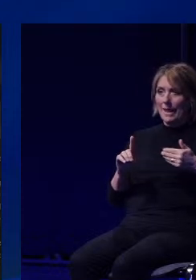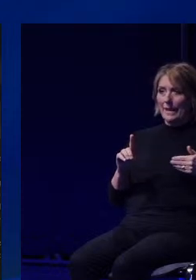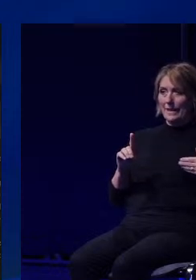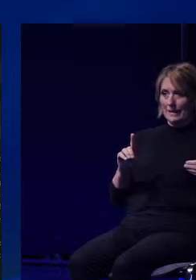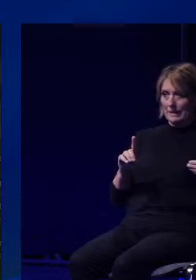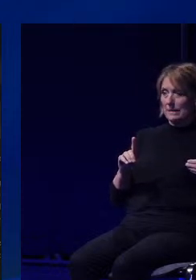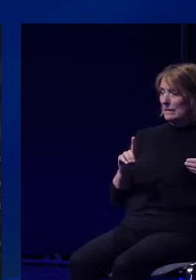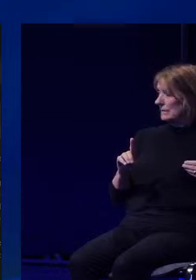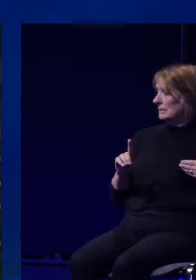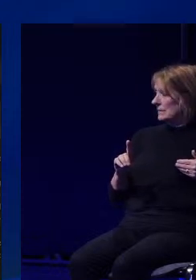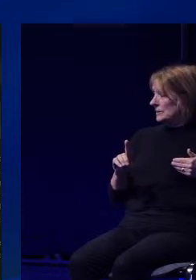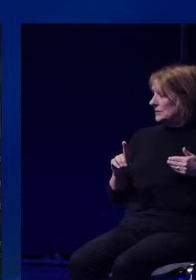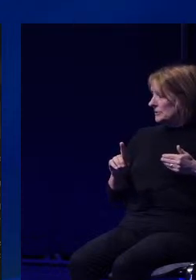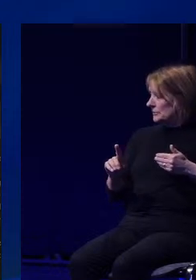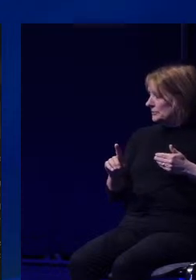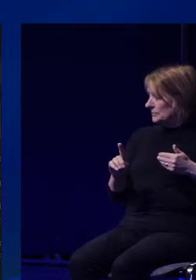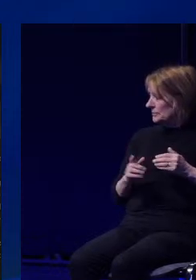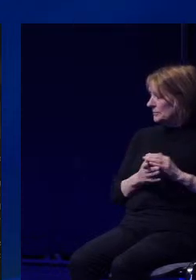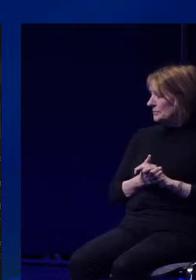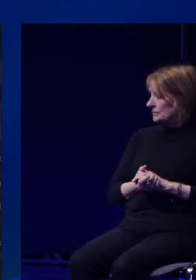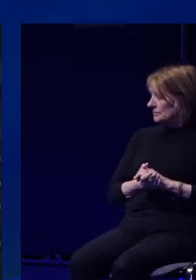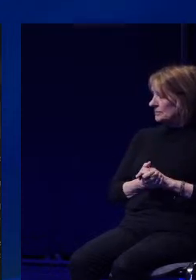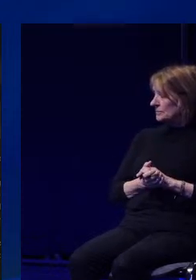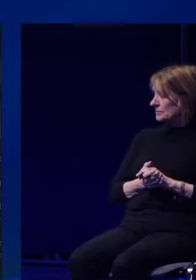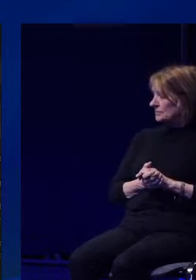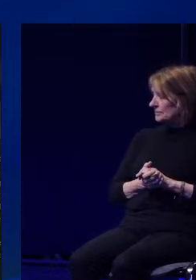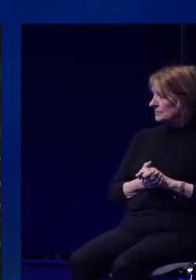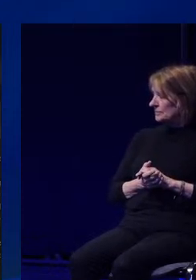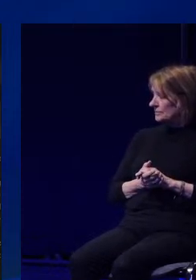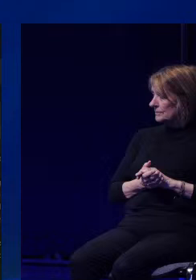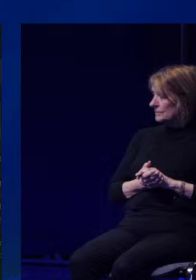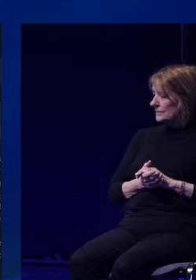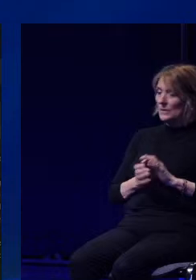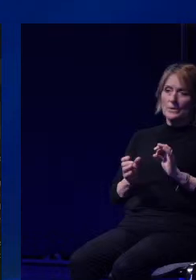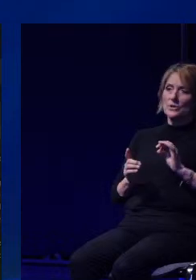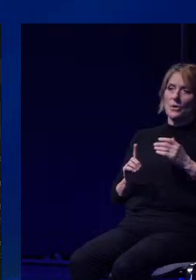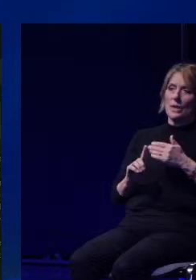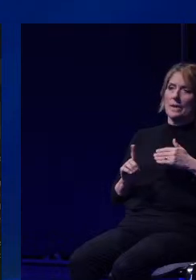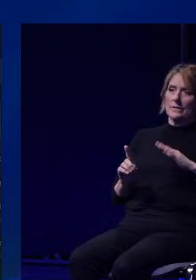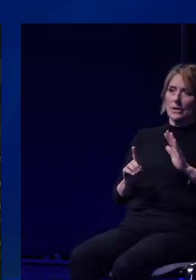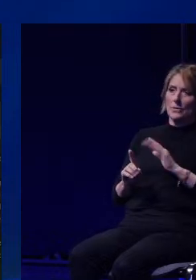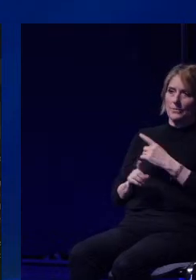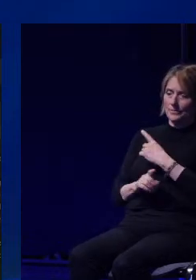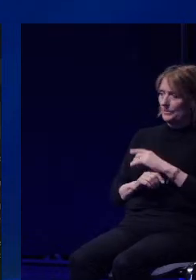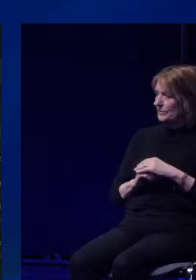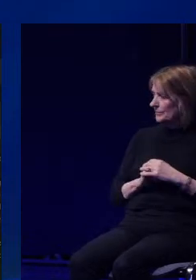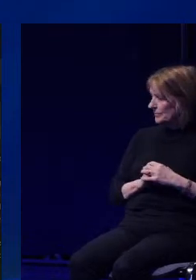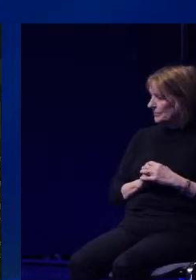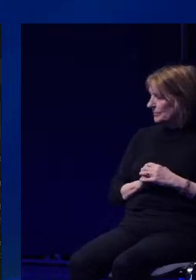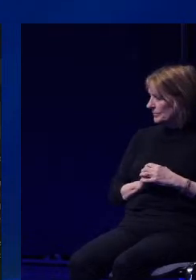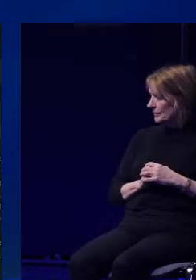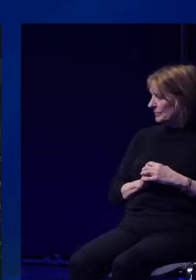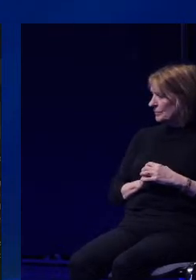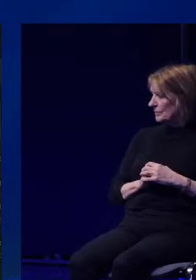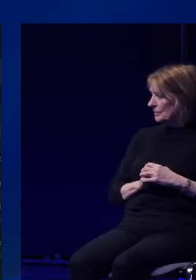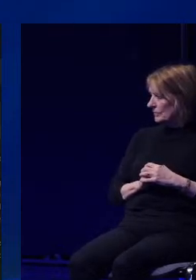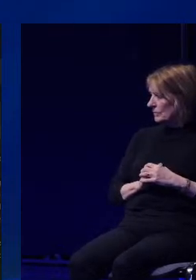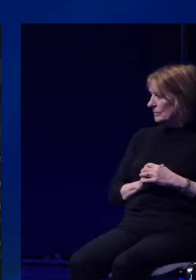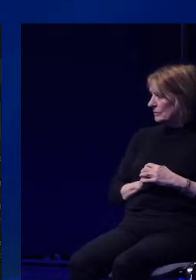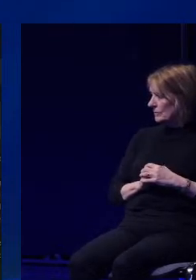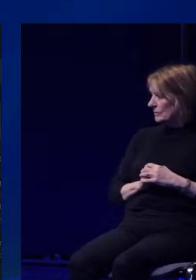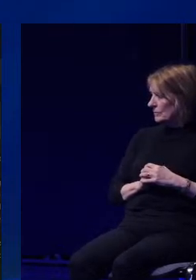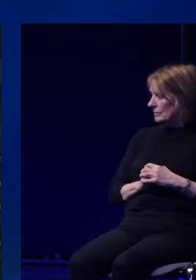And probably because it's hooked up to the monitor. There is no lag, usually it's just everything works fast.